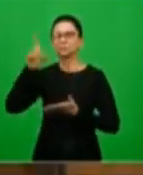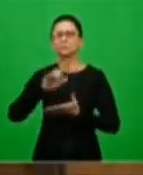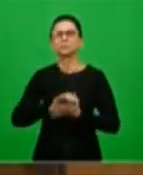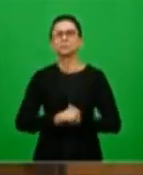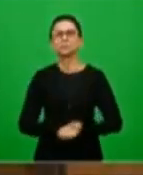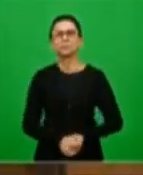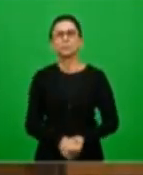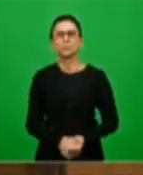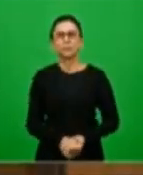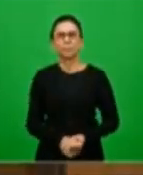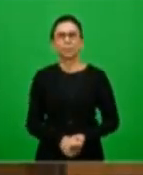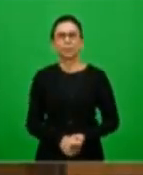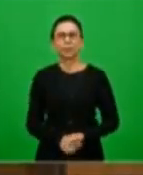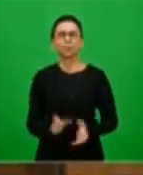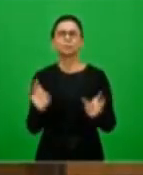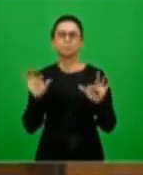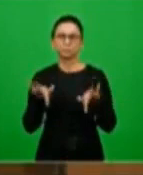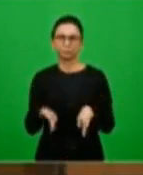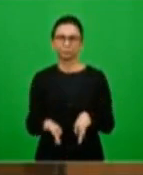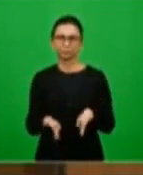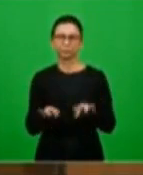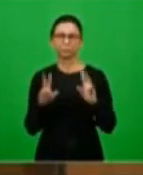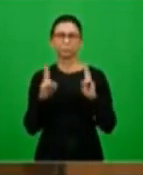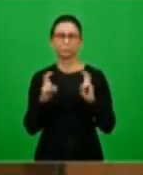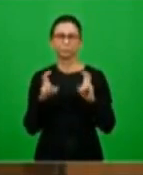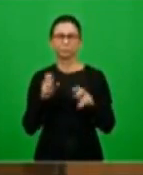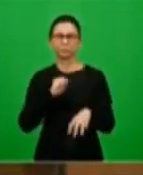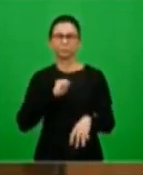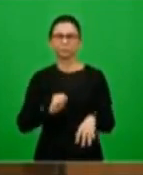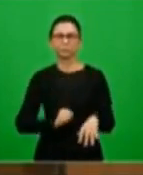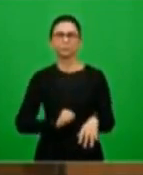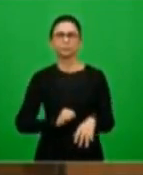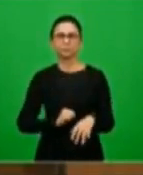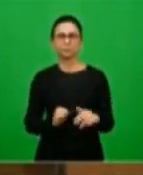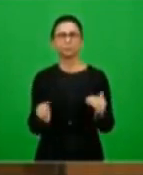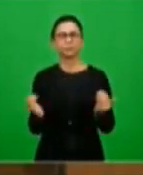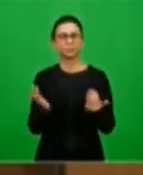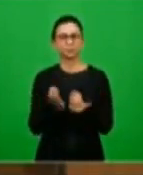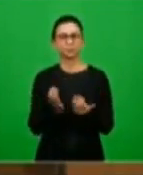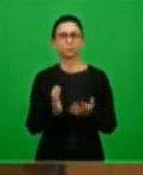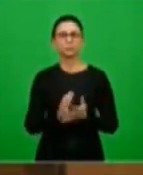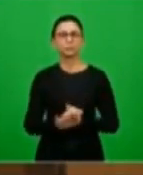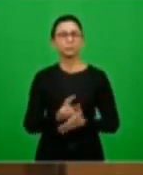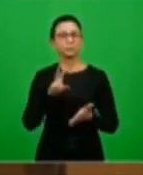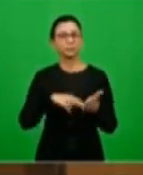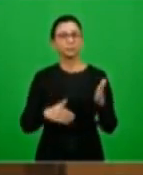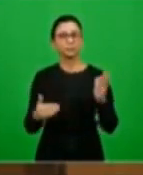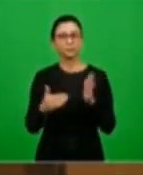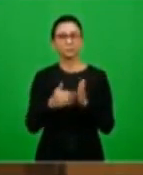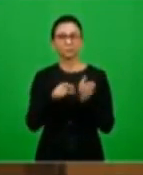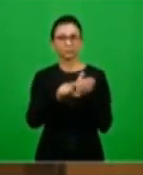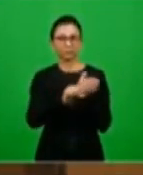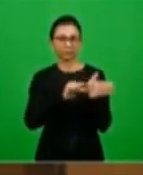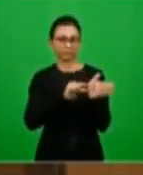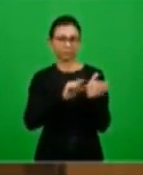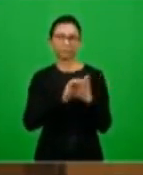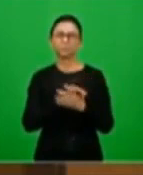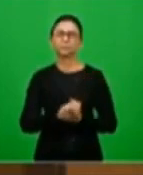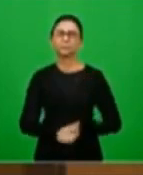Almighty God. Now, I'm going to bring the service to a close, this topic, with the priestlyhood of the Christian, reading